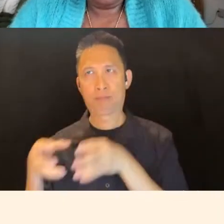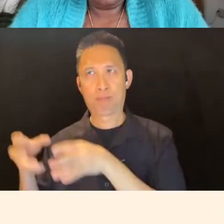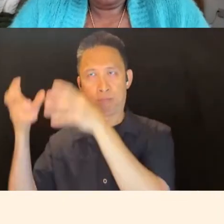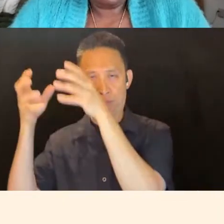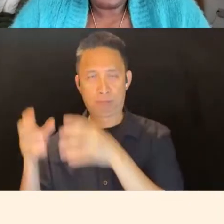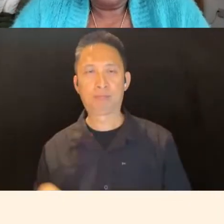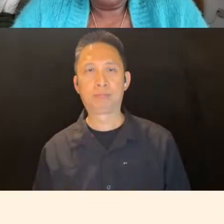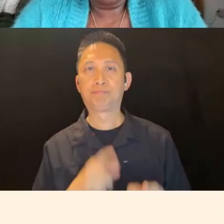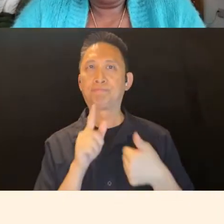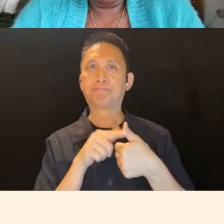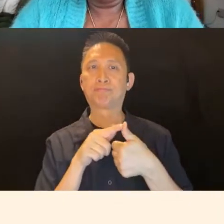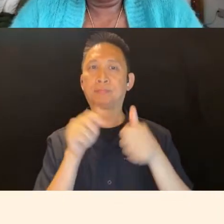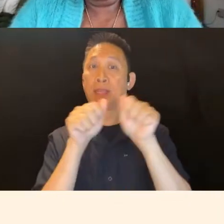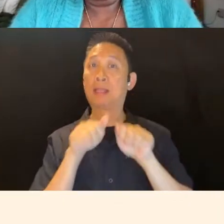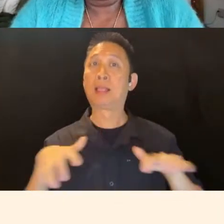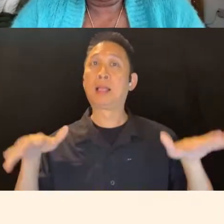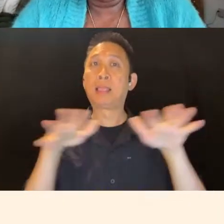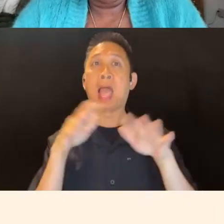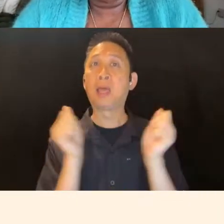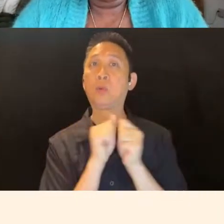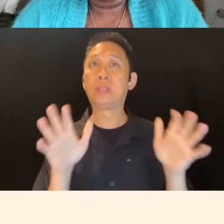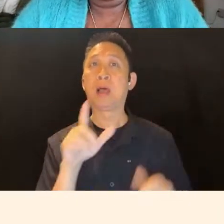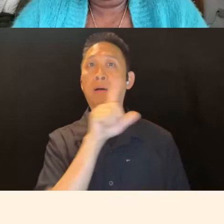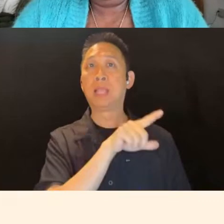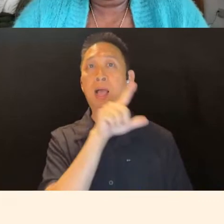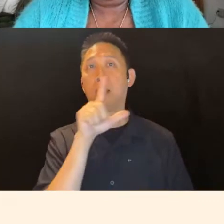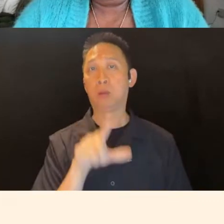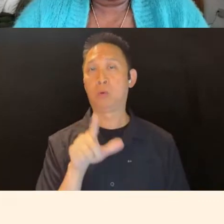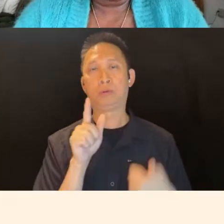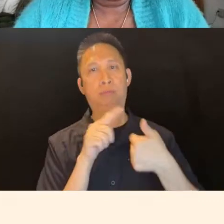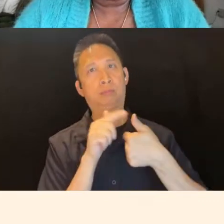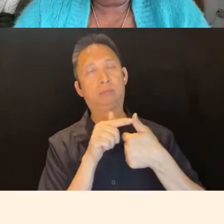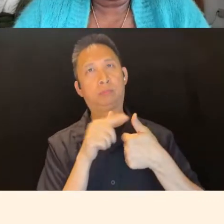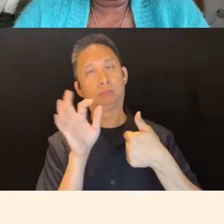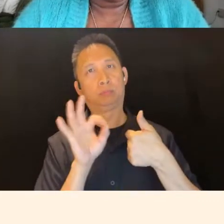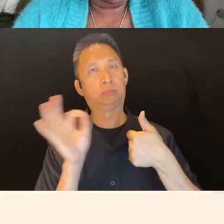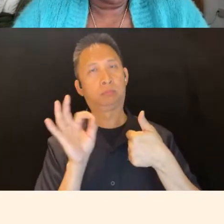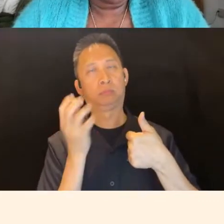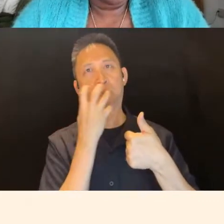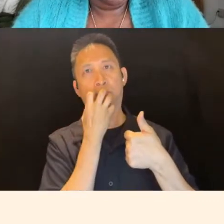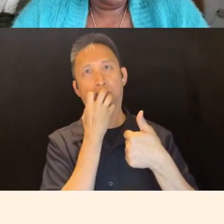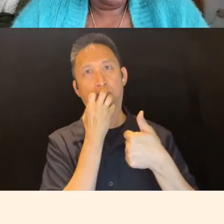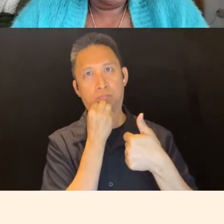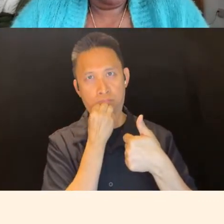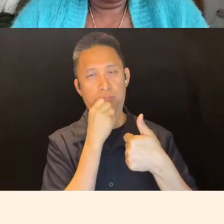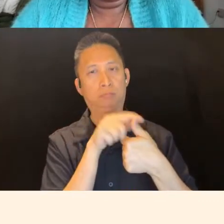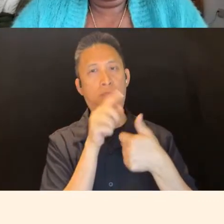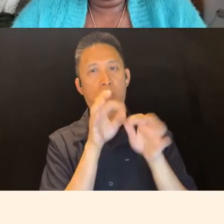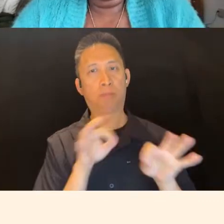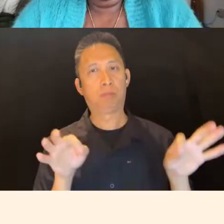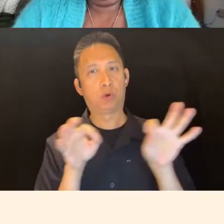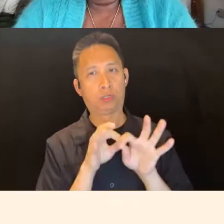Our first mission pillar, and the most pertinent, is land without landlords.